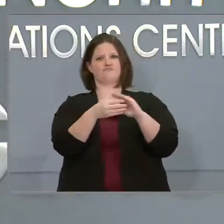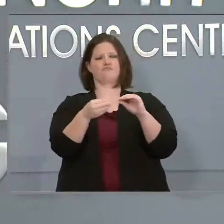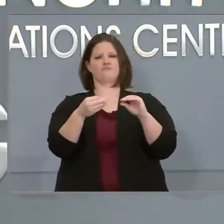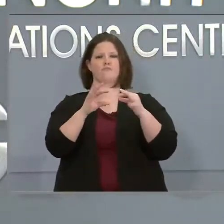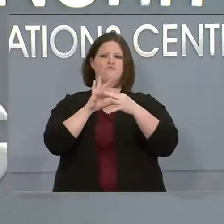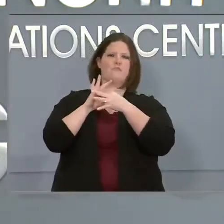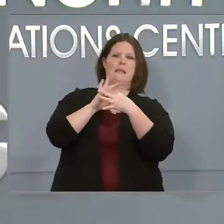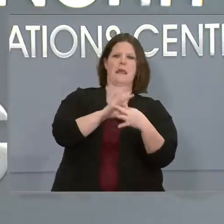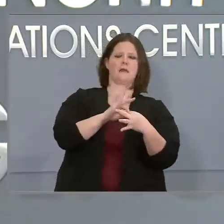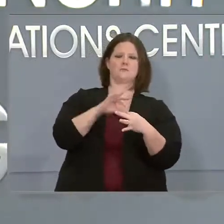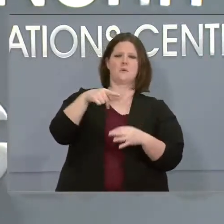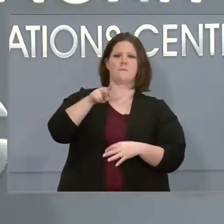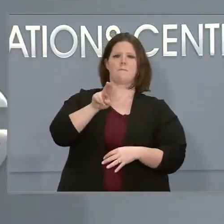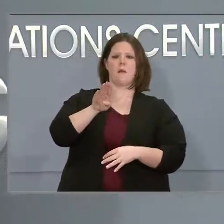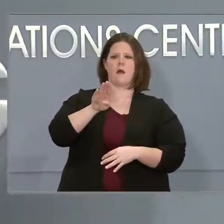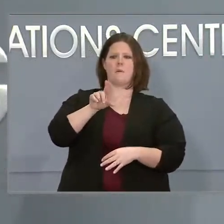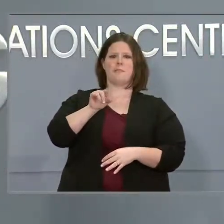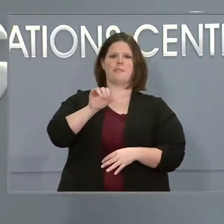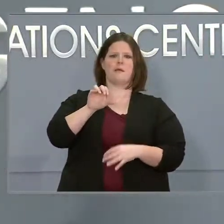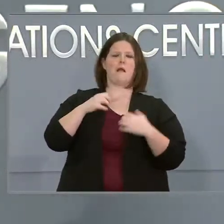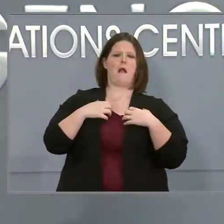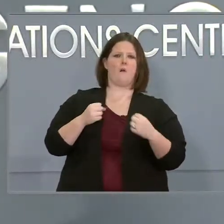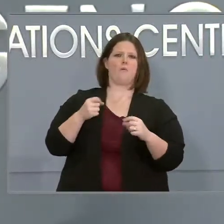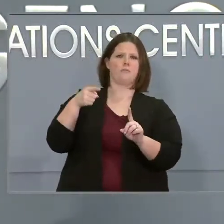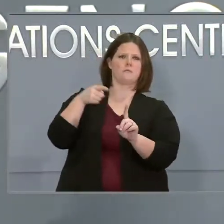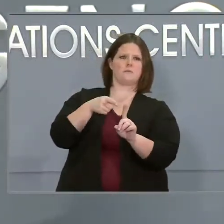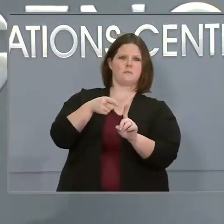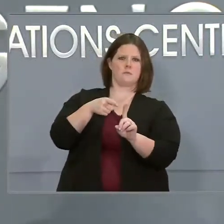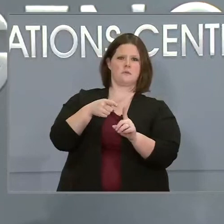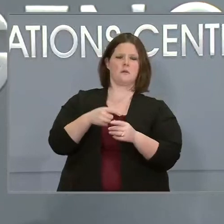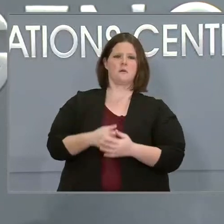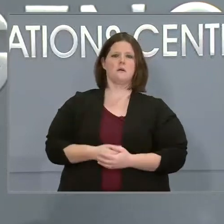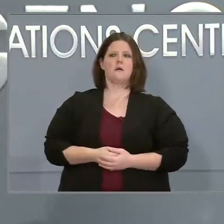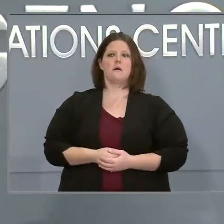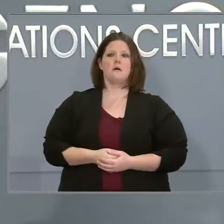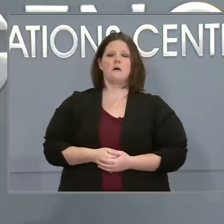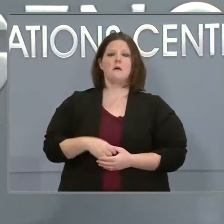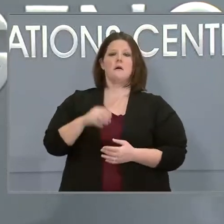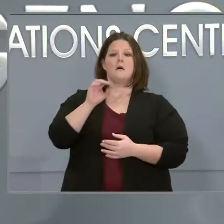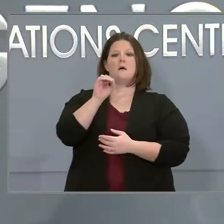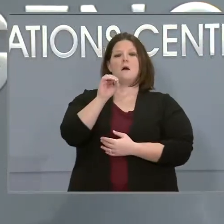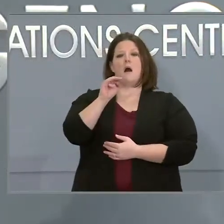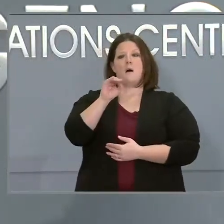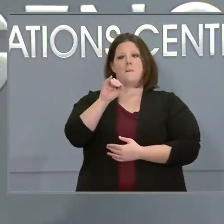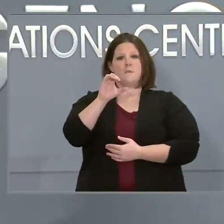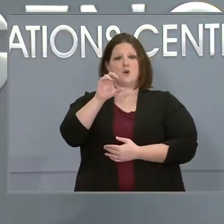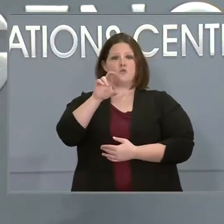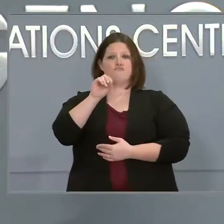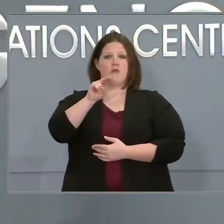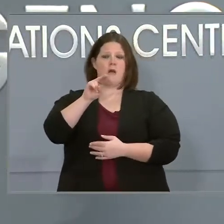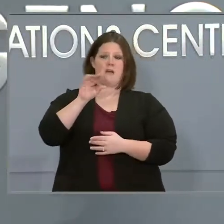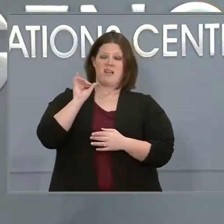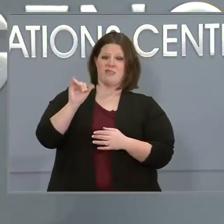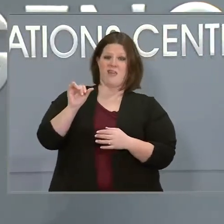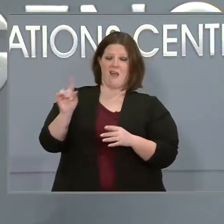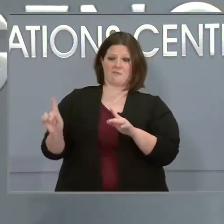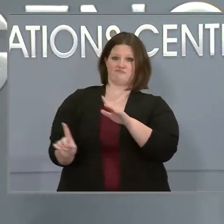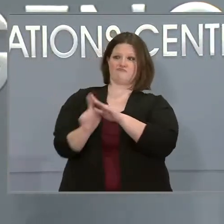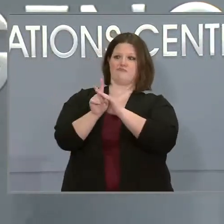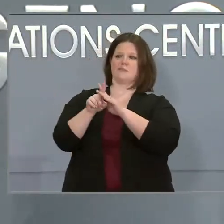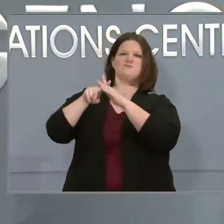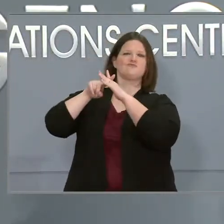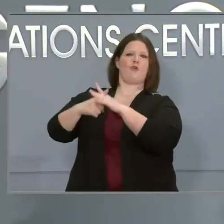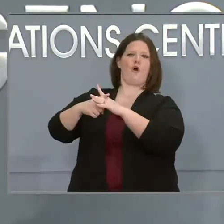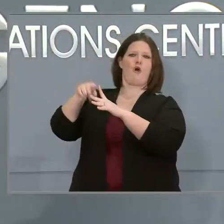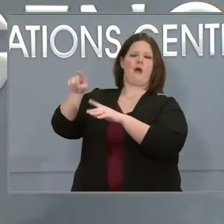of that hat for now. Given that the Omicron variant came out of Africa